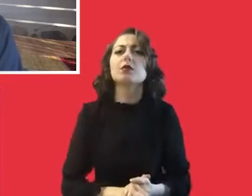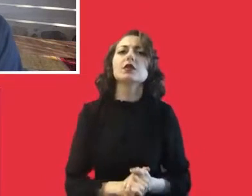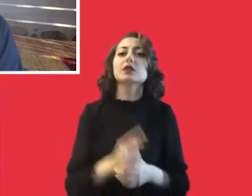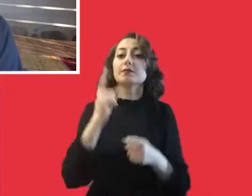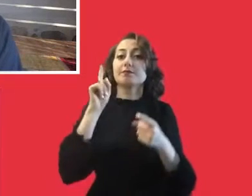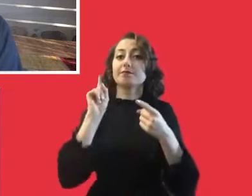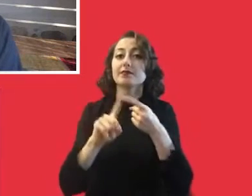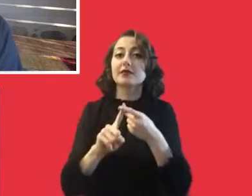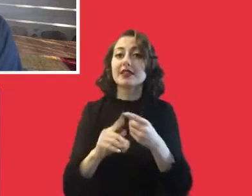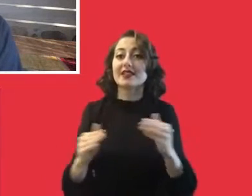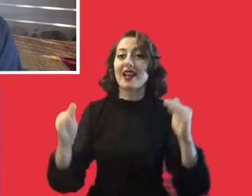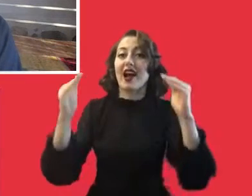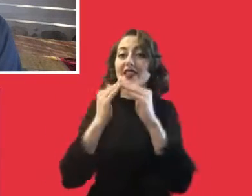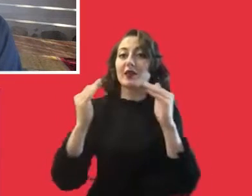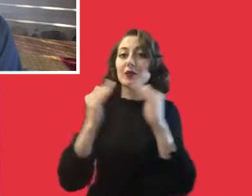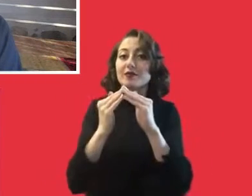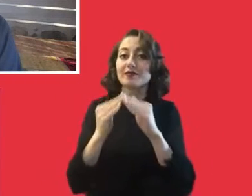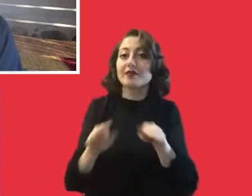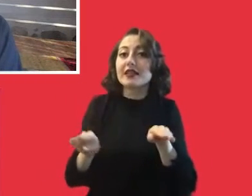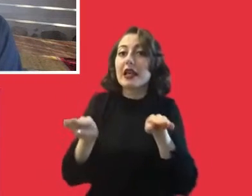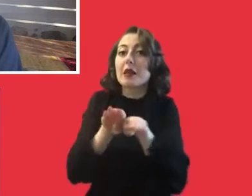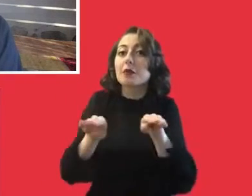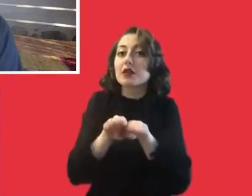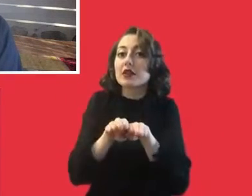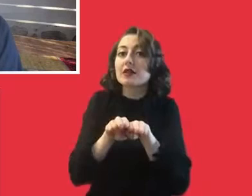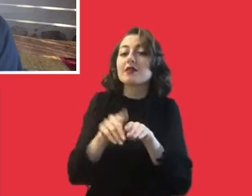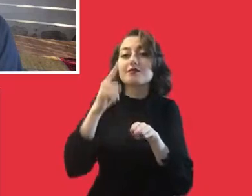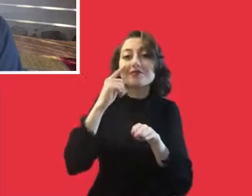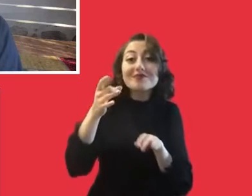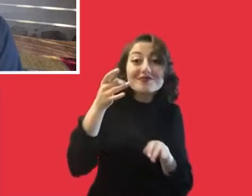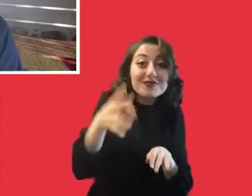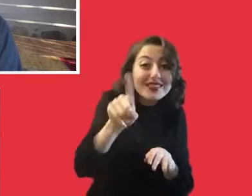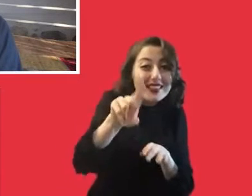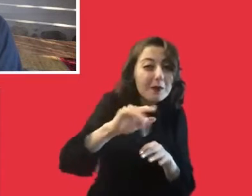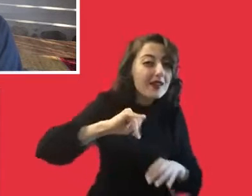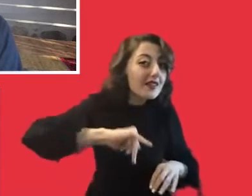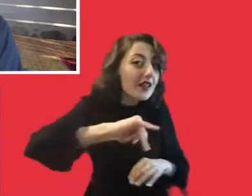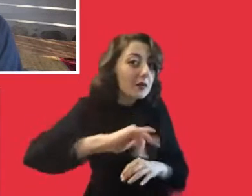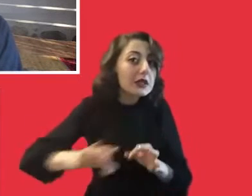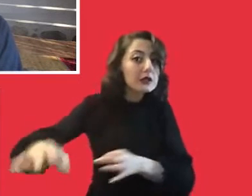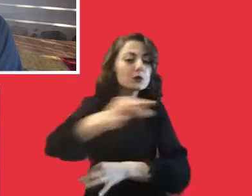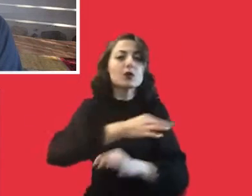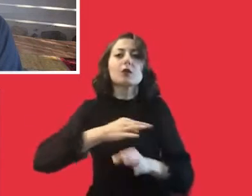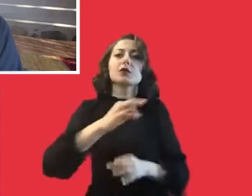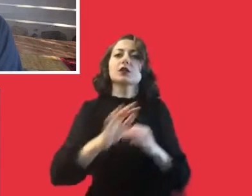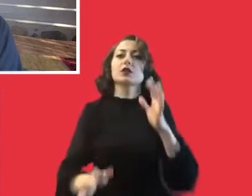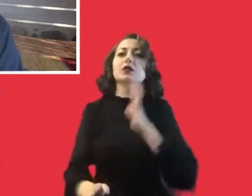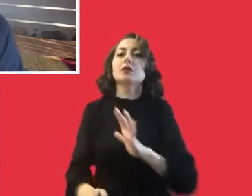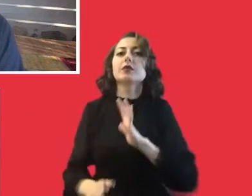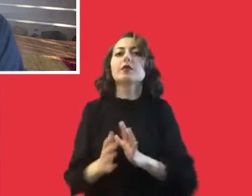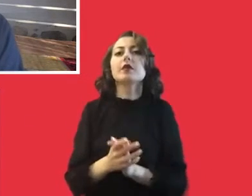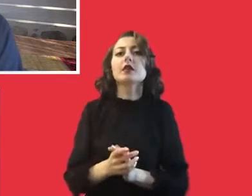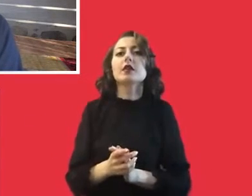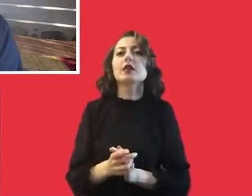The first thing is it is equal, fair, and transparent. So this is the first motto for us.